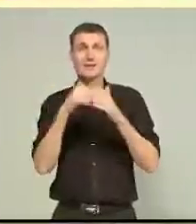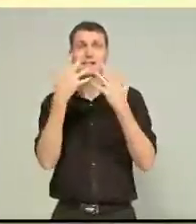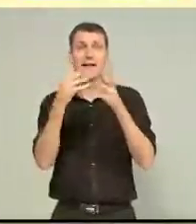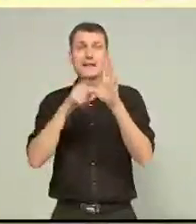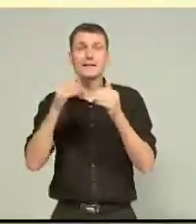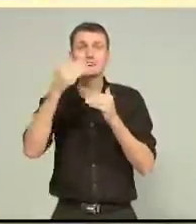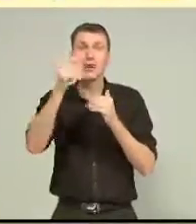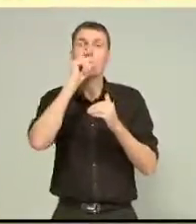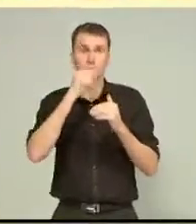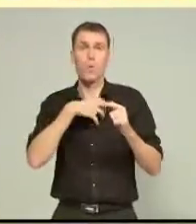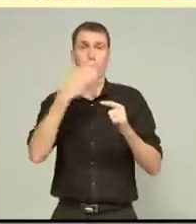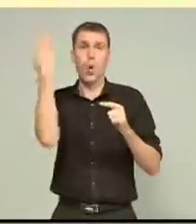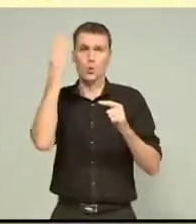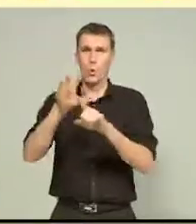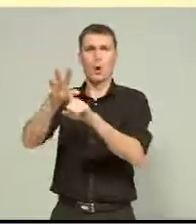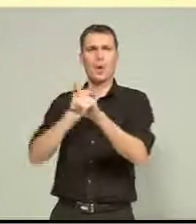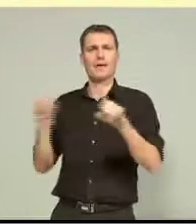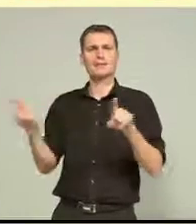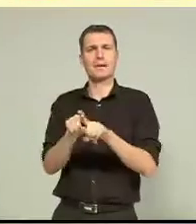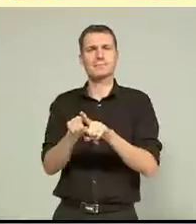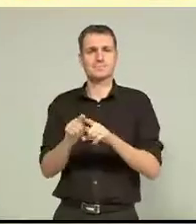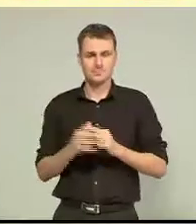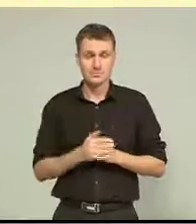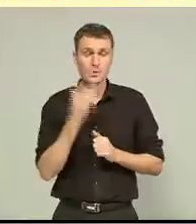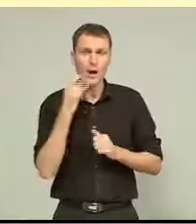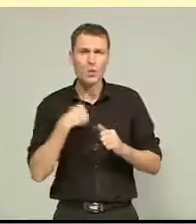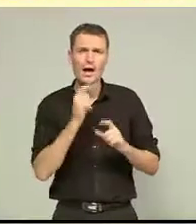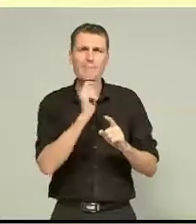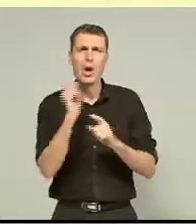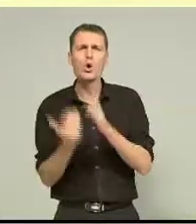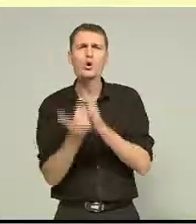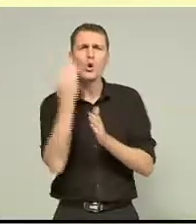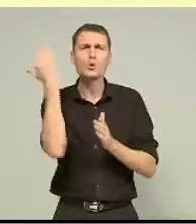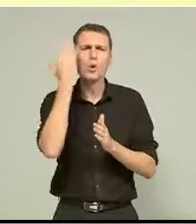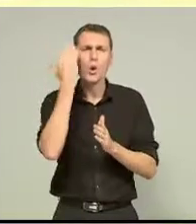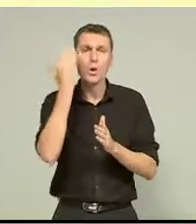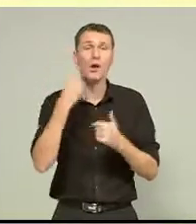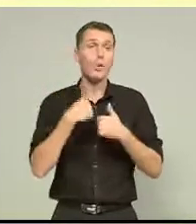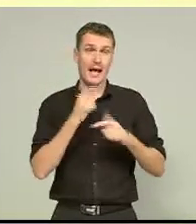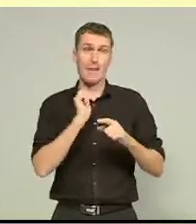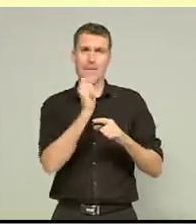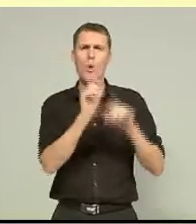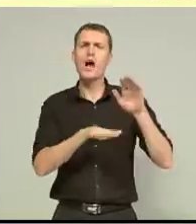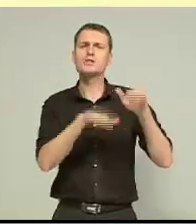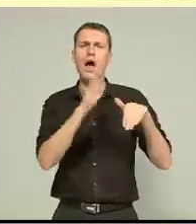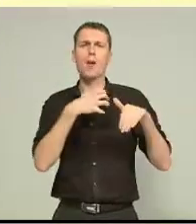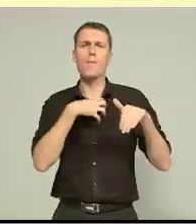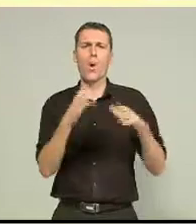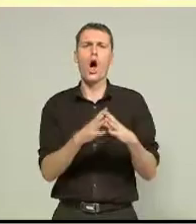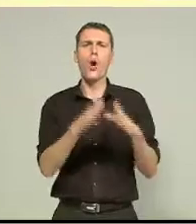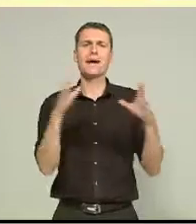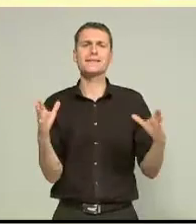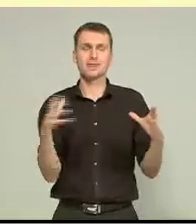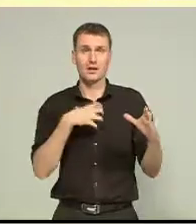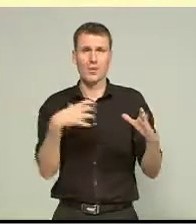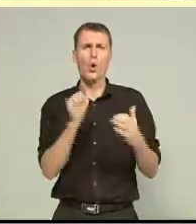more like this. As we continue to build new schools, typically you're seeing those schools built in a more open environment, which is